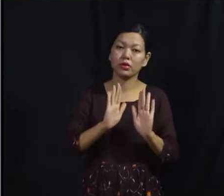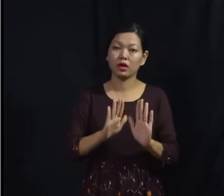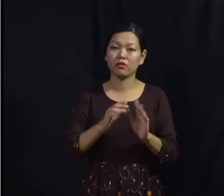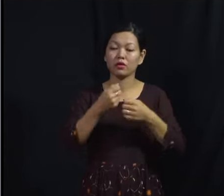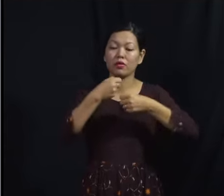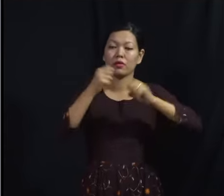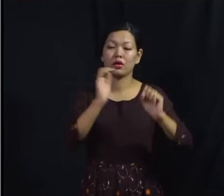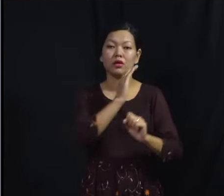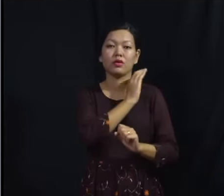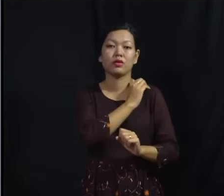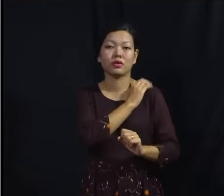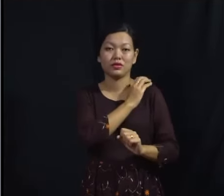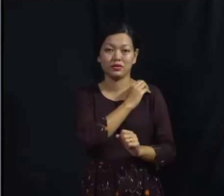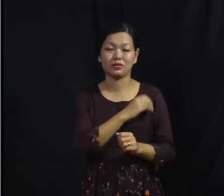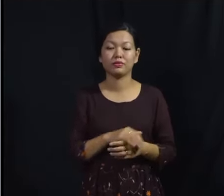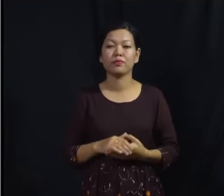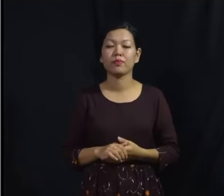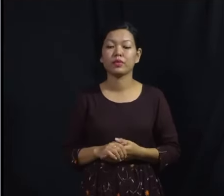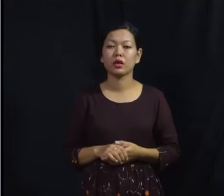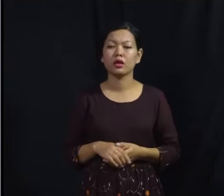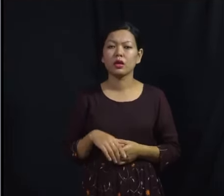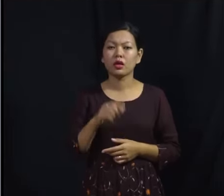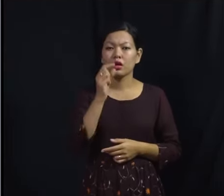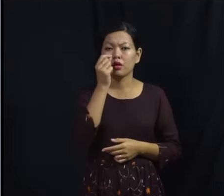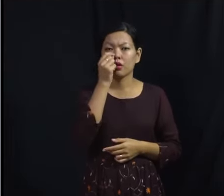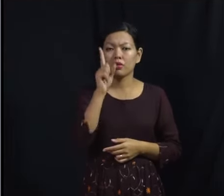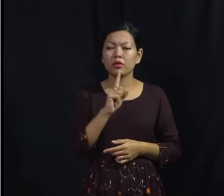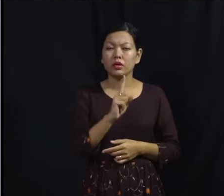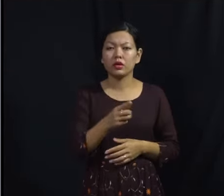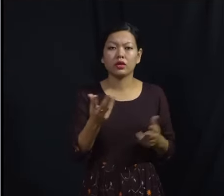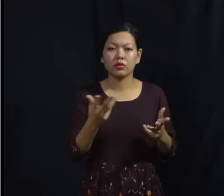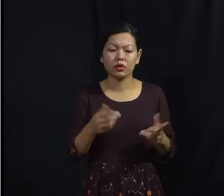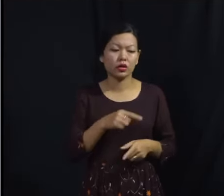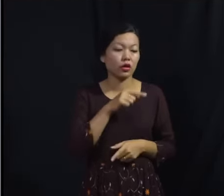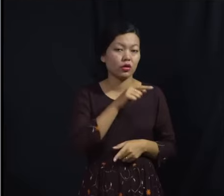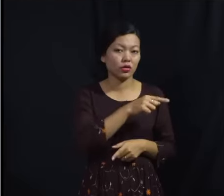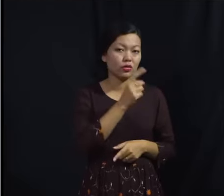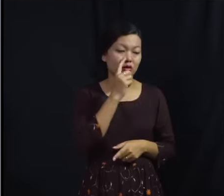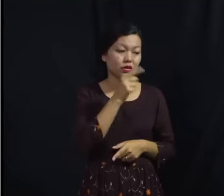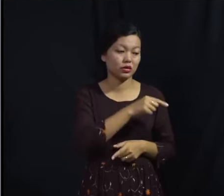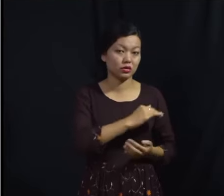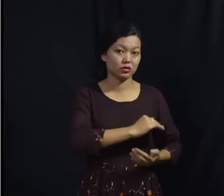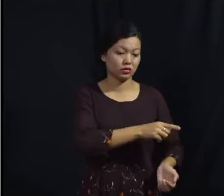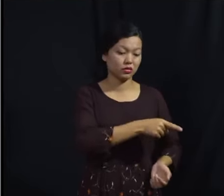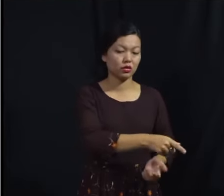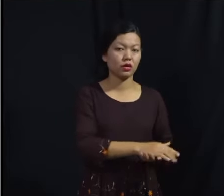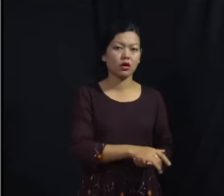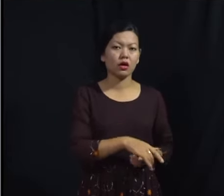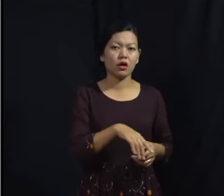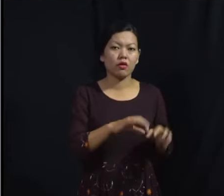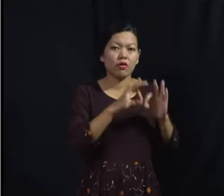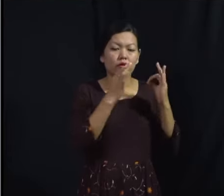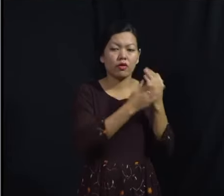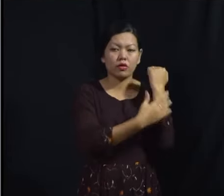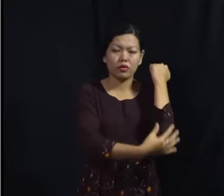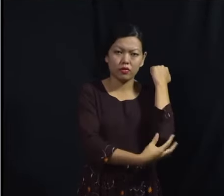not to go to school, in other words, because they do not have enough money and that a girl child is not expected to be educated. And also we have